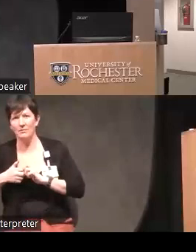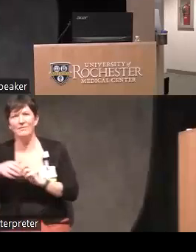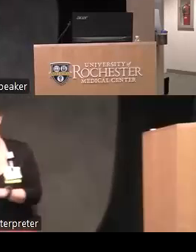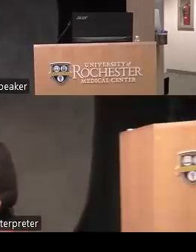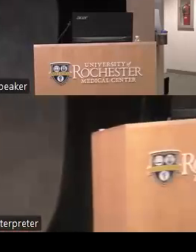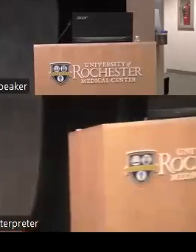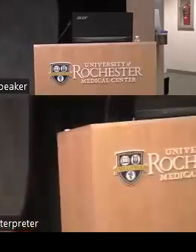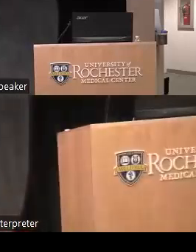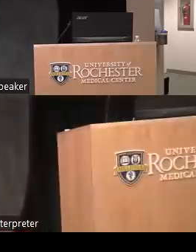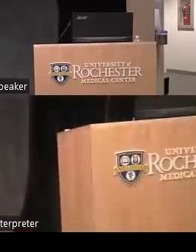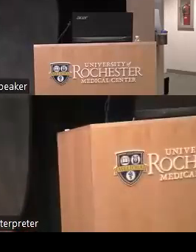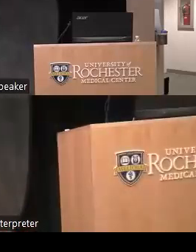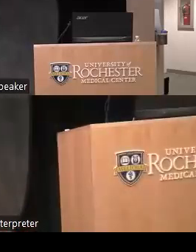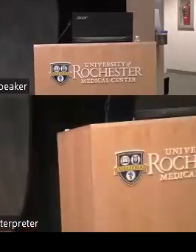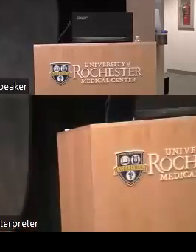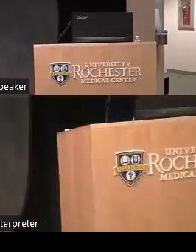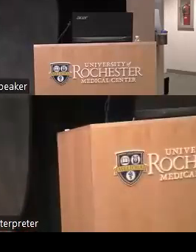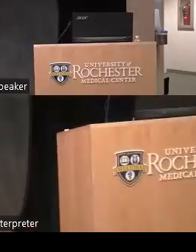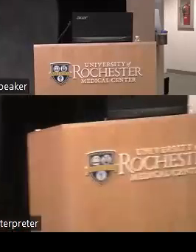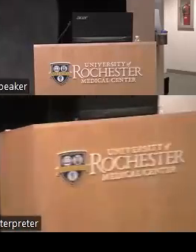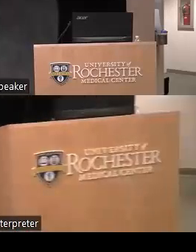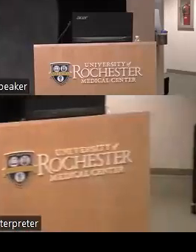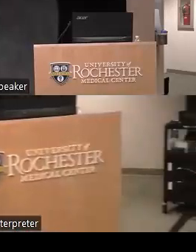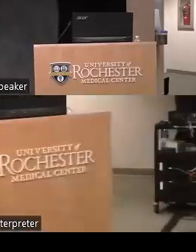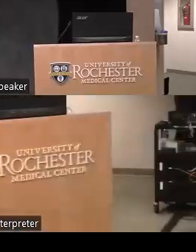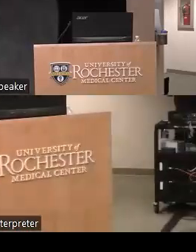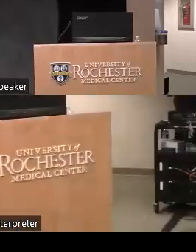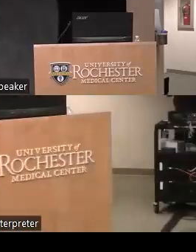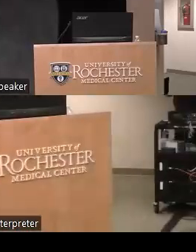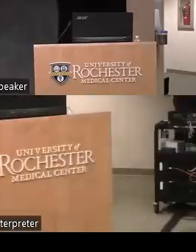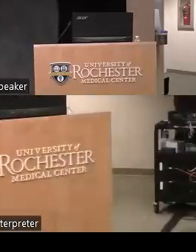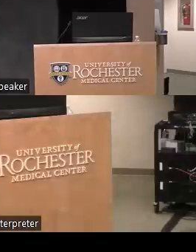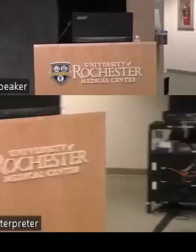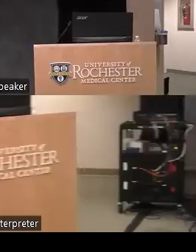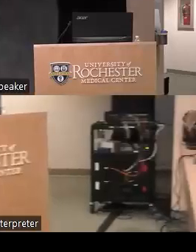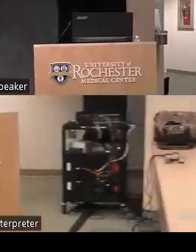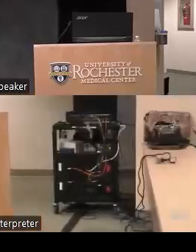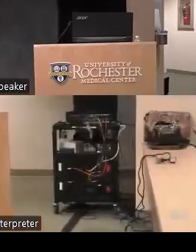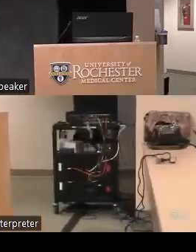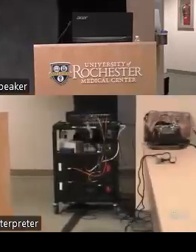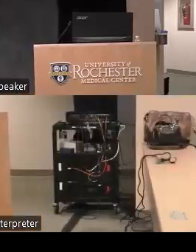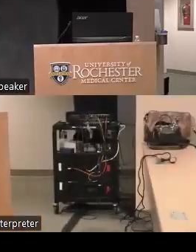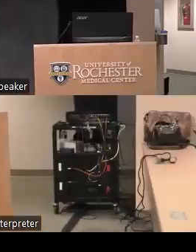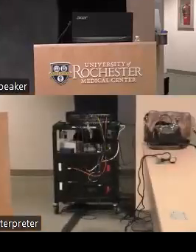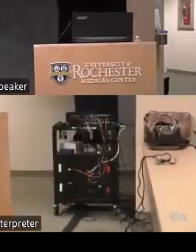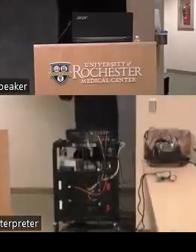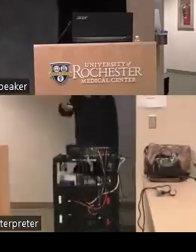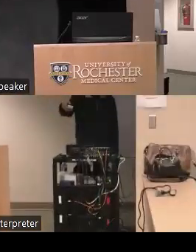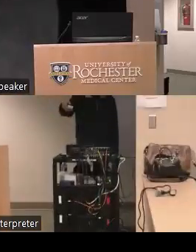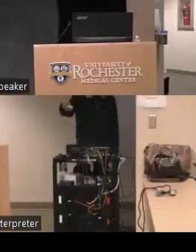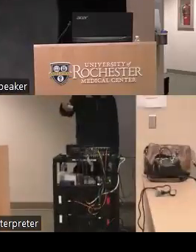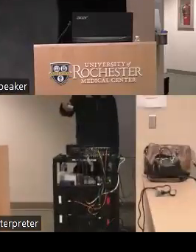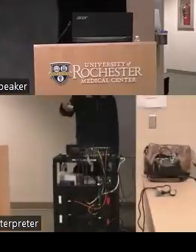opposed to saying that this is something that if we aimed at poverty, we would make the problem go away, I want to be provocative